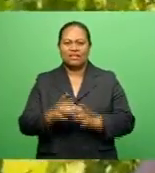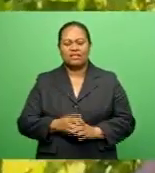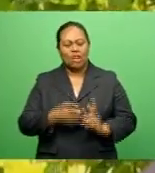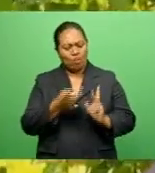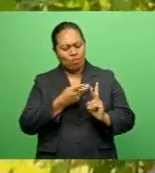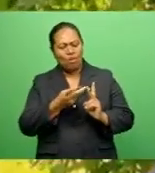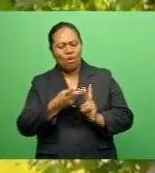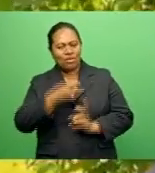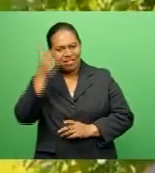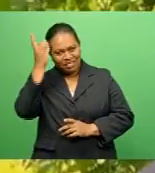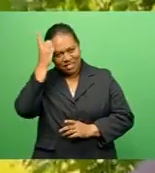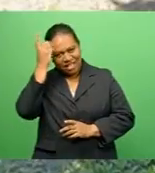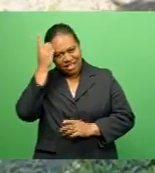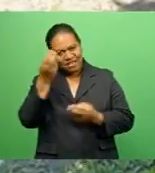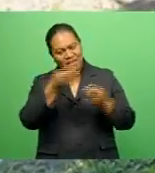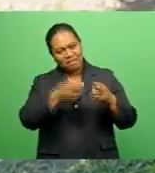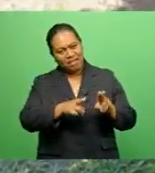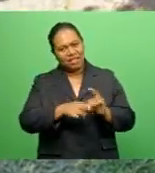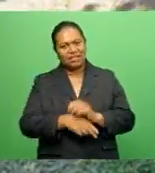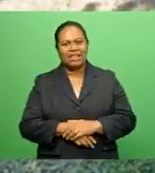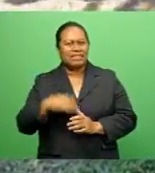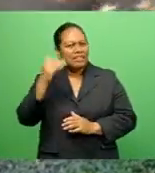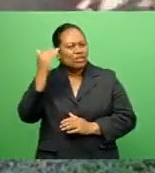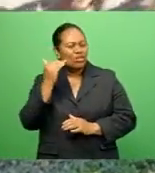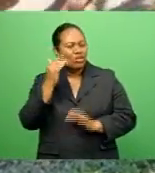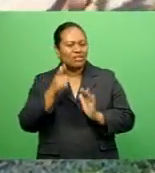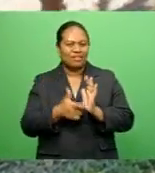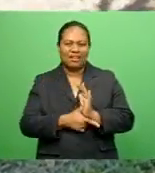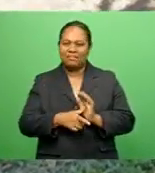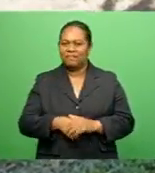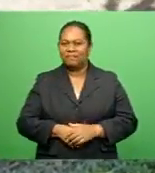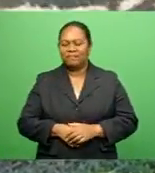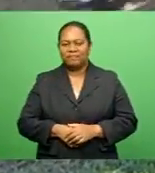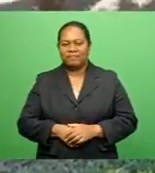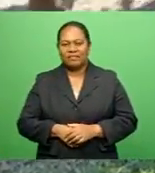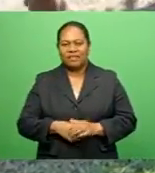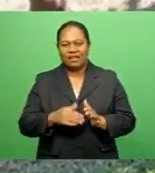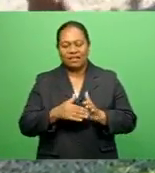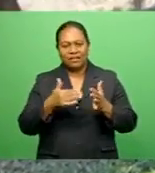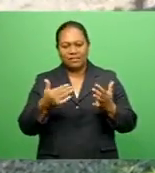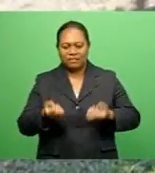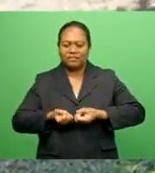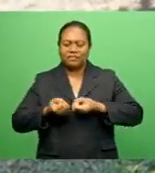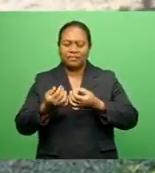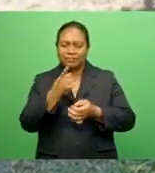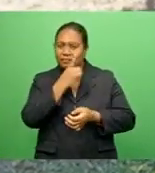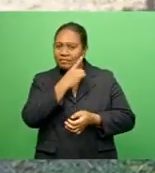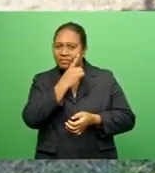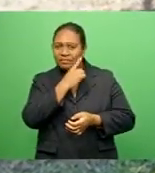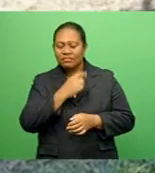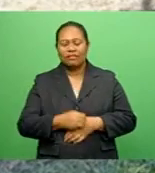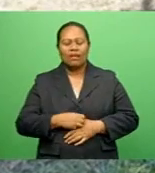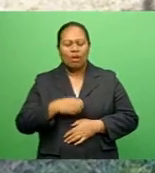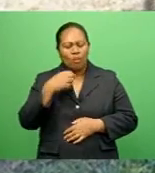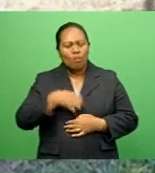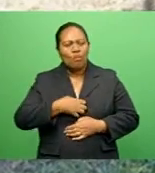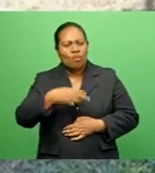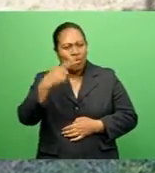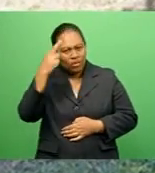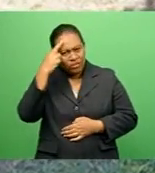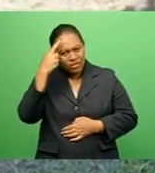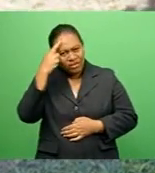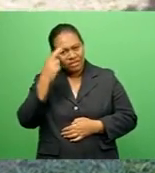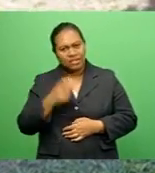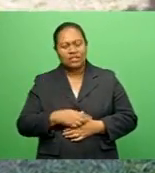two special people in a short period of time is quite unbearable, and it gives this young lady more reasons to reign supreme